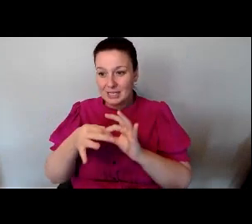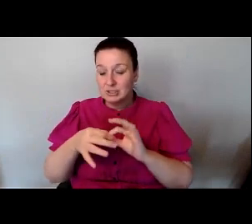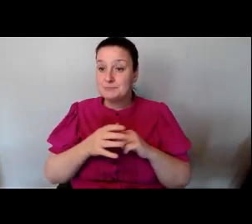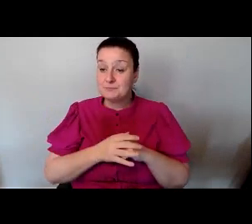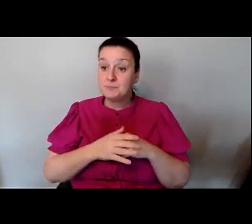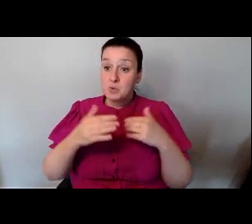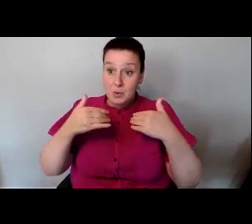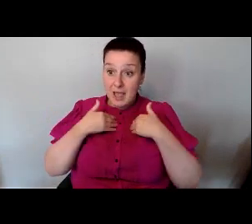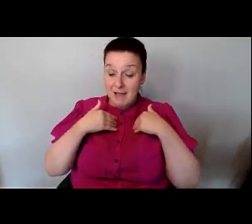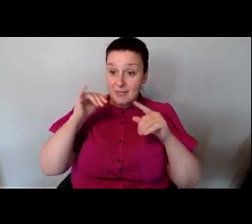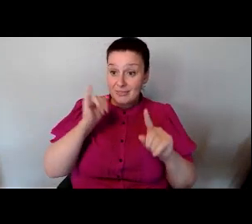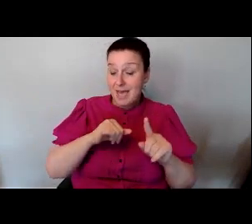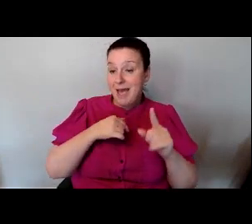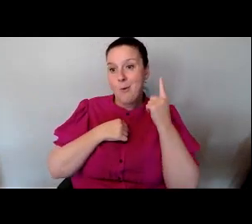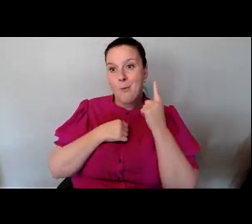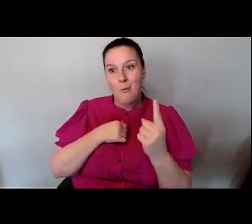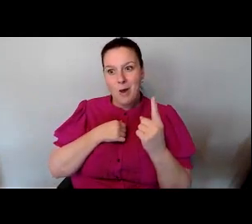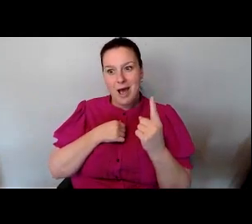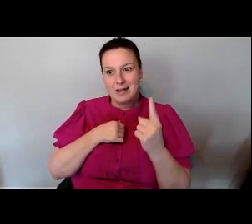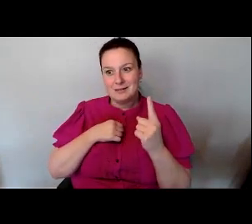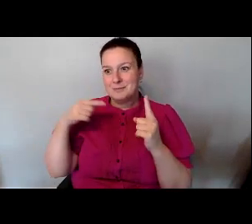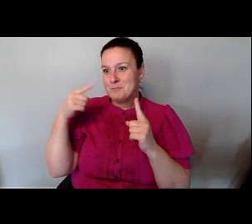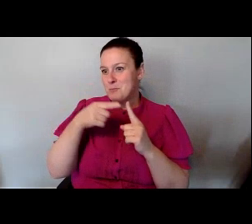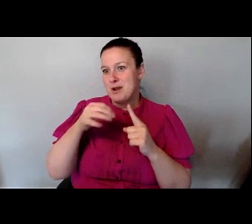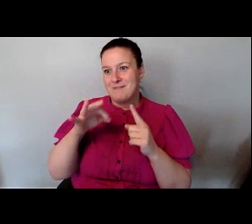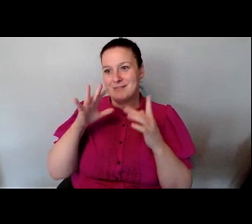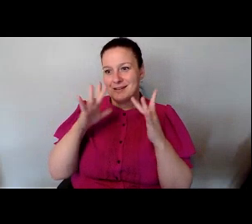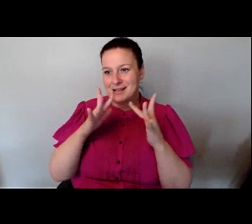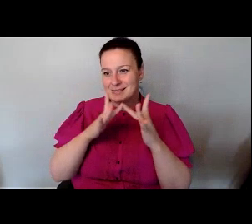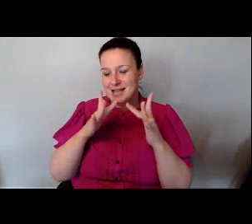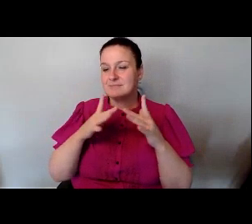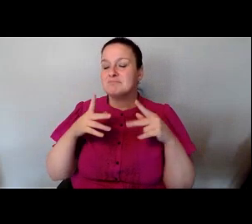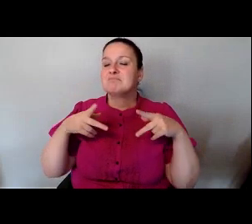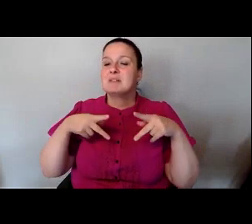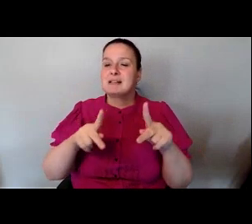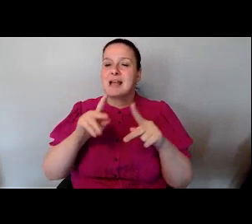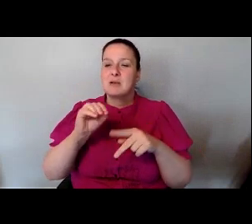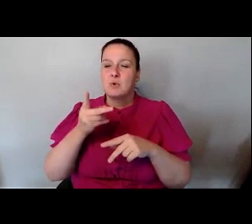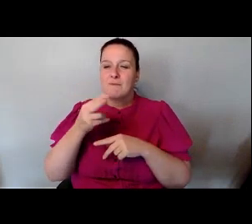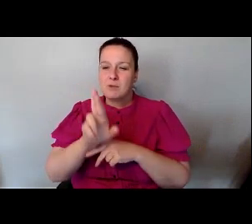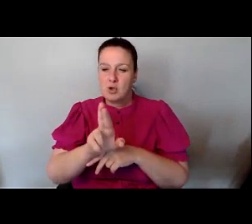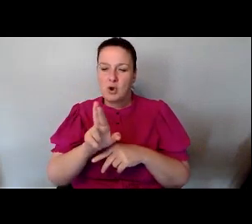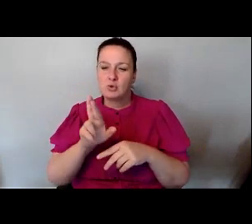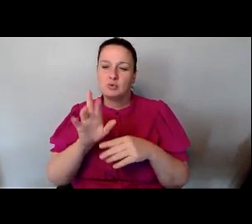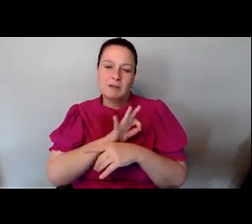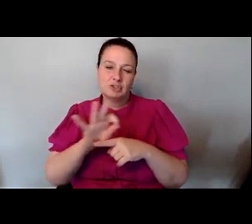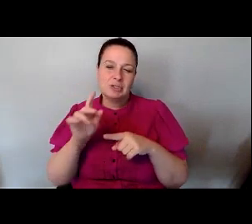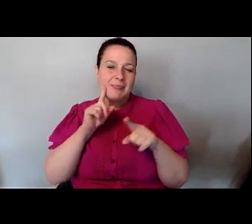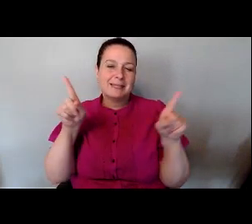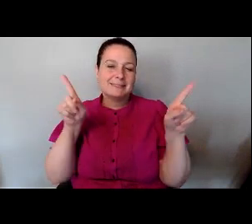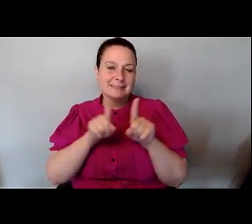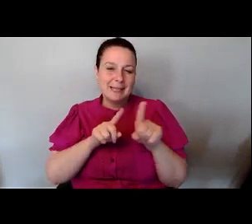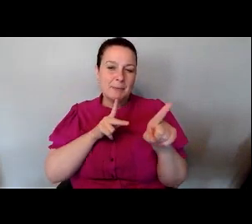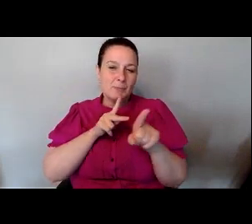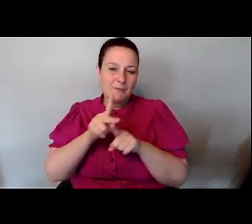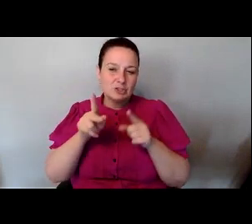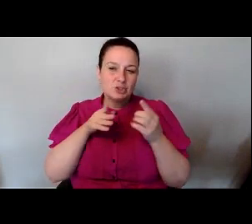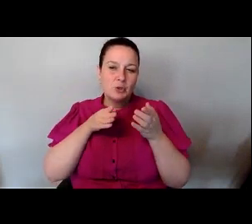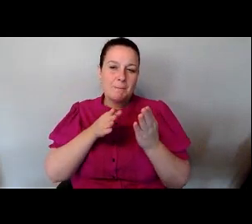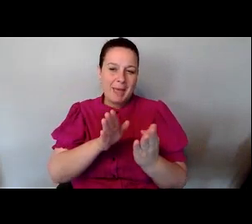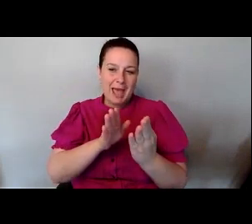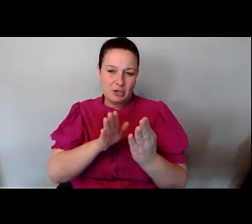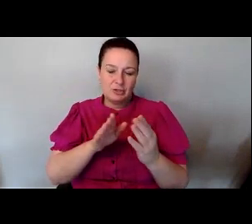that one single point of contact, it allows OVR to function in that same professional manner as their